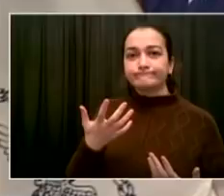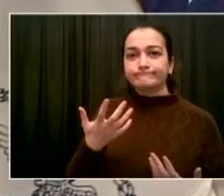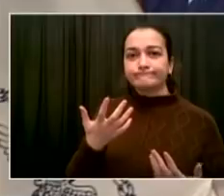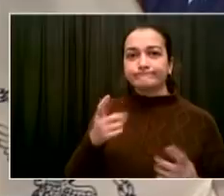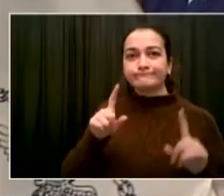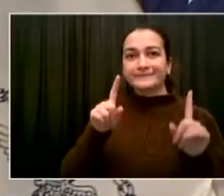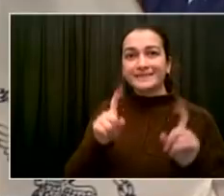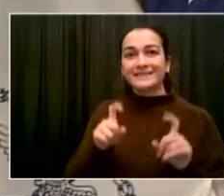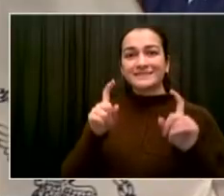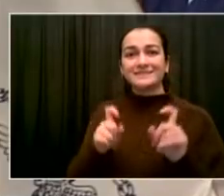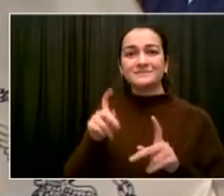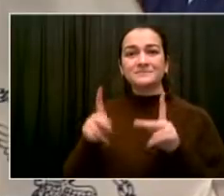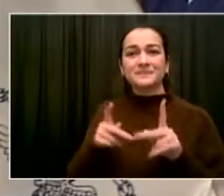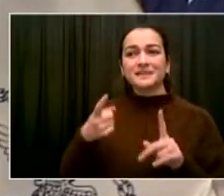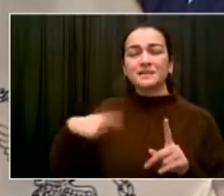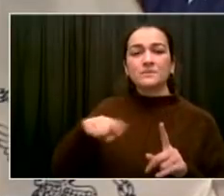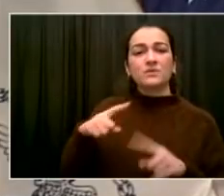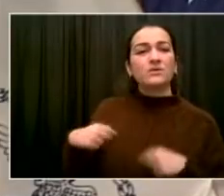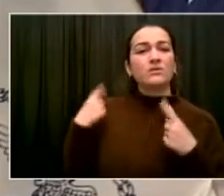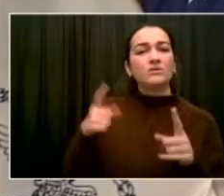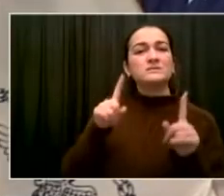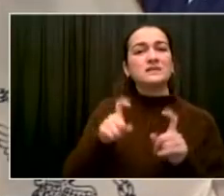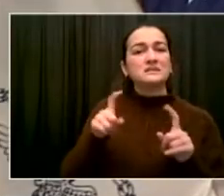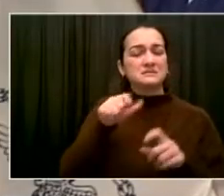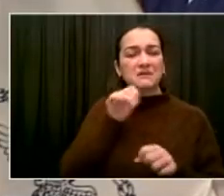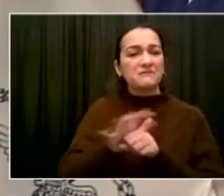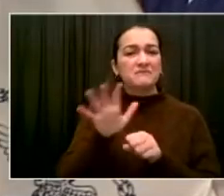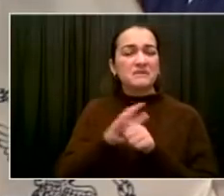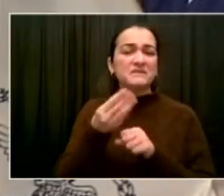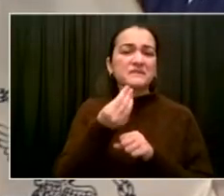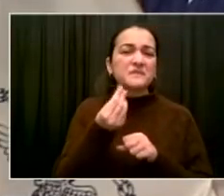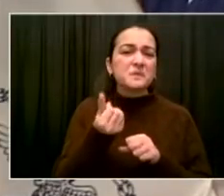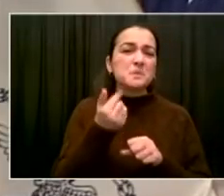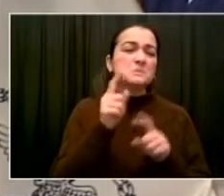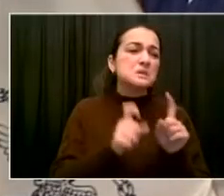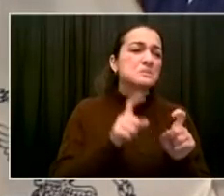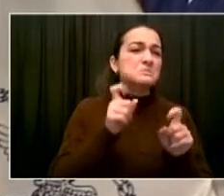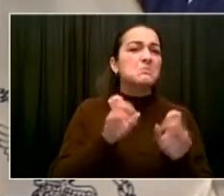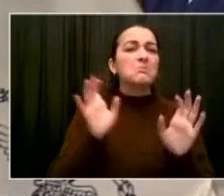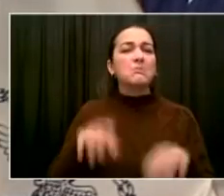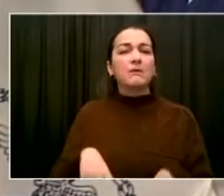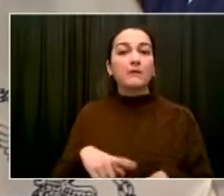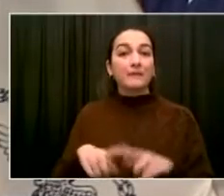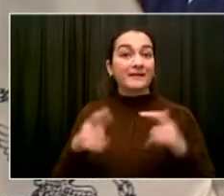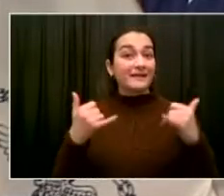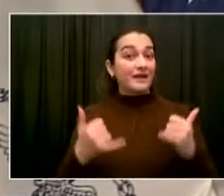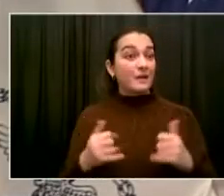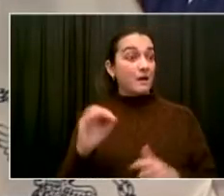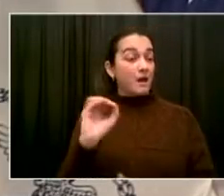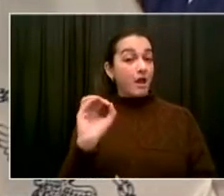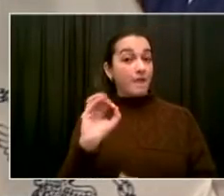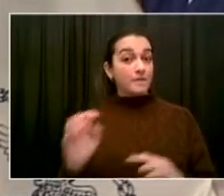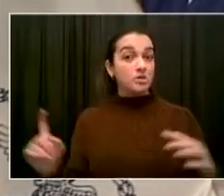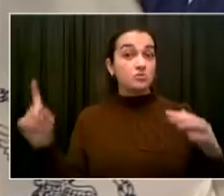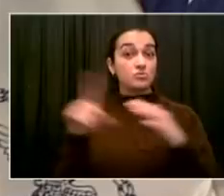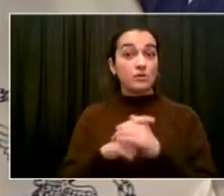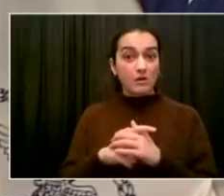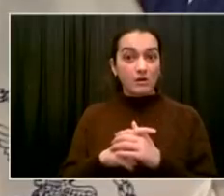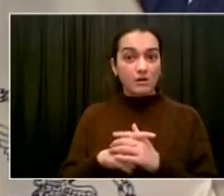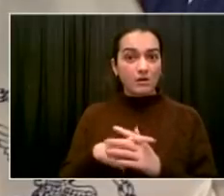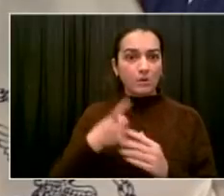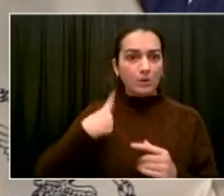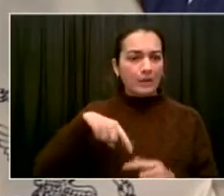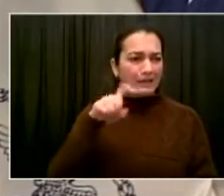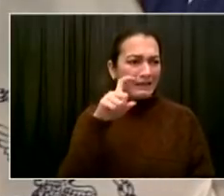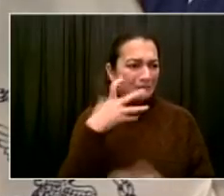would be. We did not know what the impact would be. So as soon as we started to see what really would be the result, we have been ramping